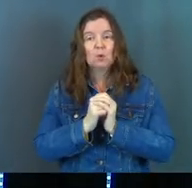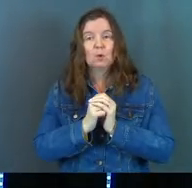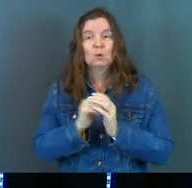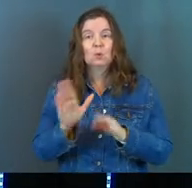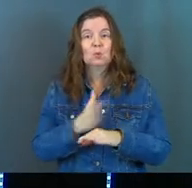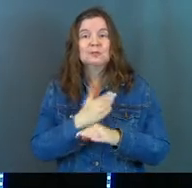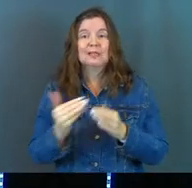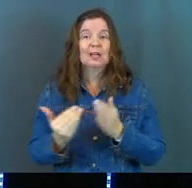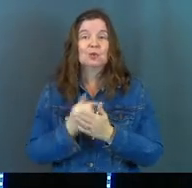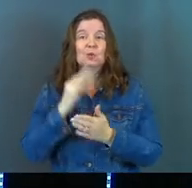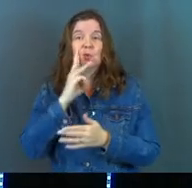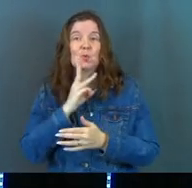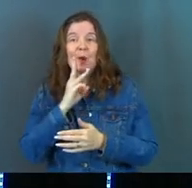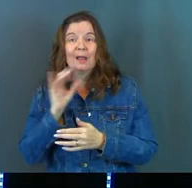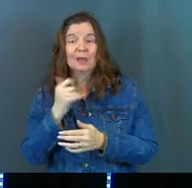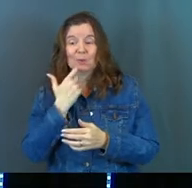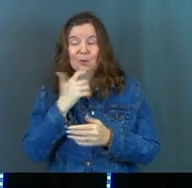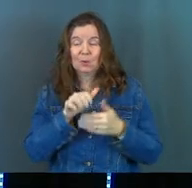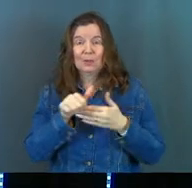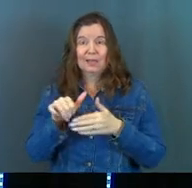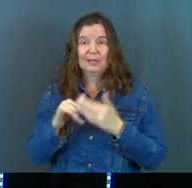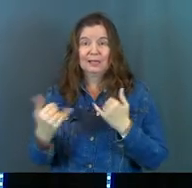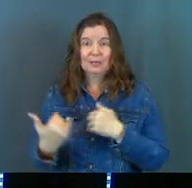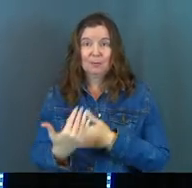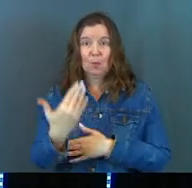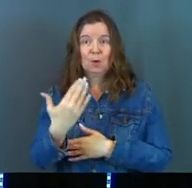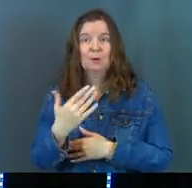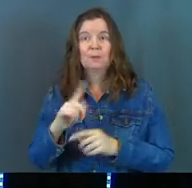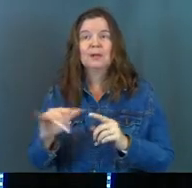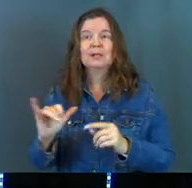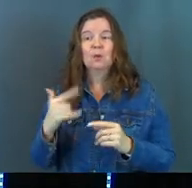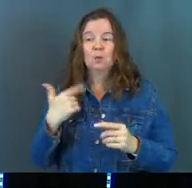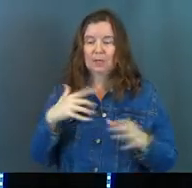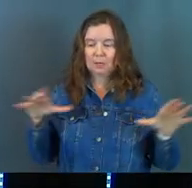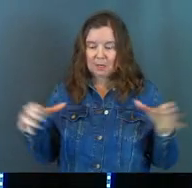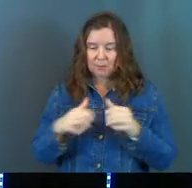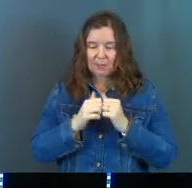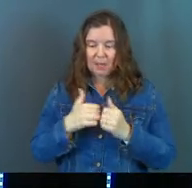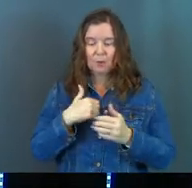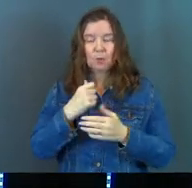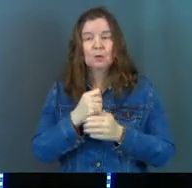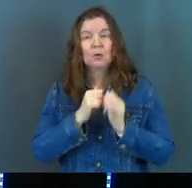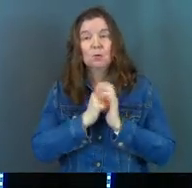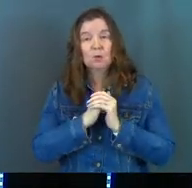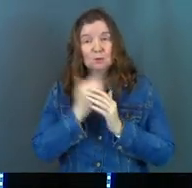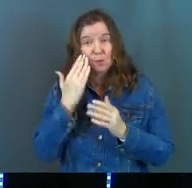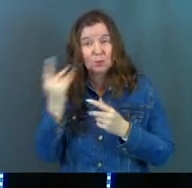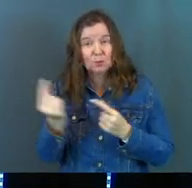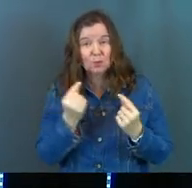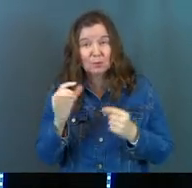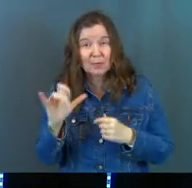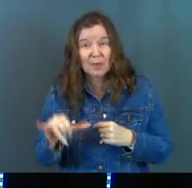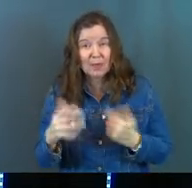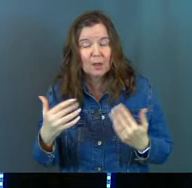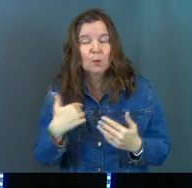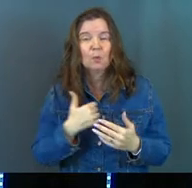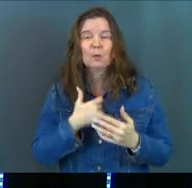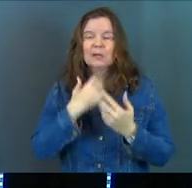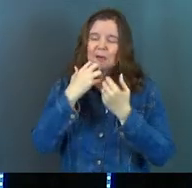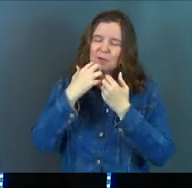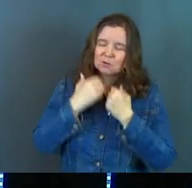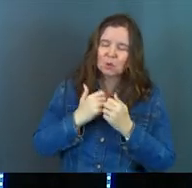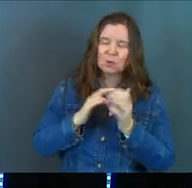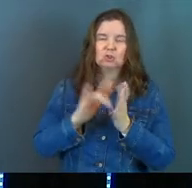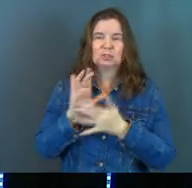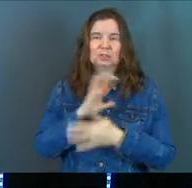and we sing like new wine, like we were led into this morning. But it's like we come together and we worship. And you know what we're doing when we do that? We